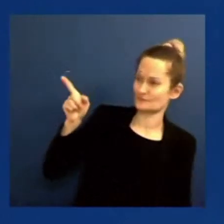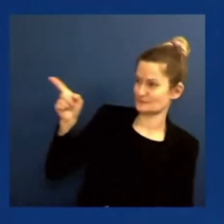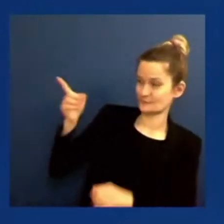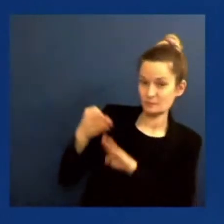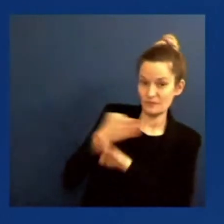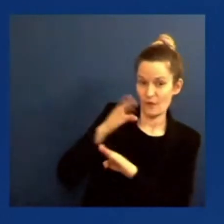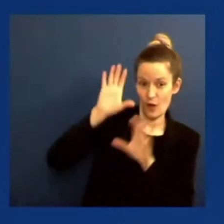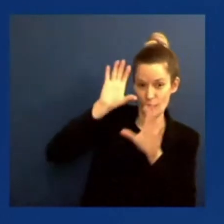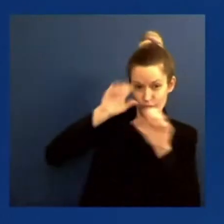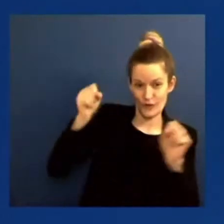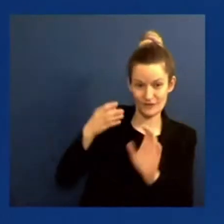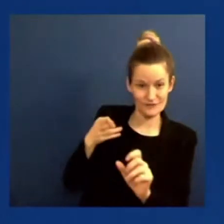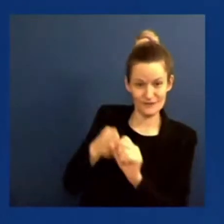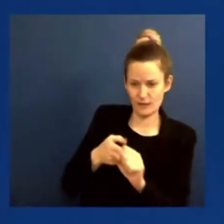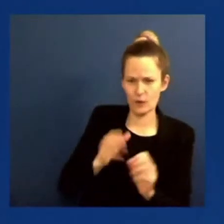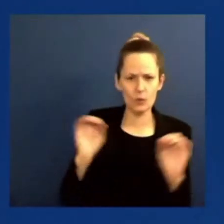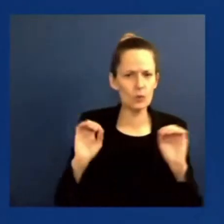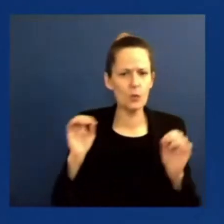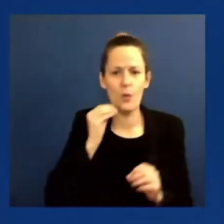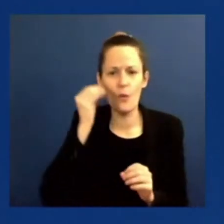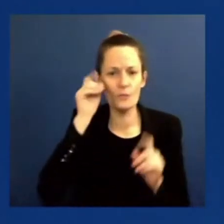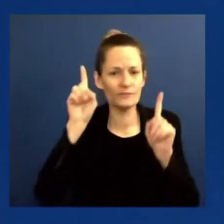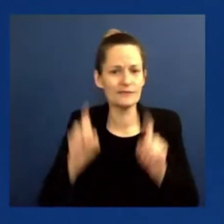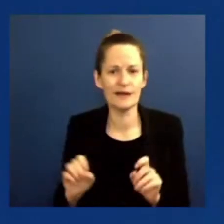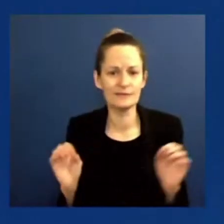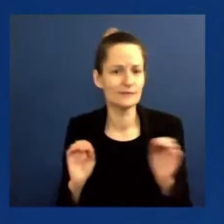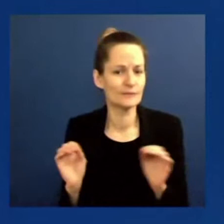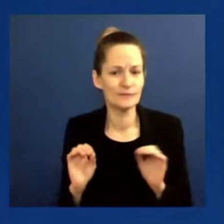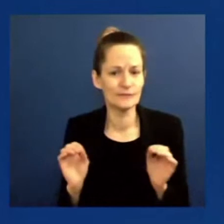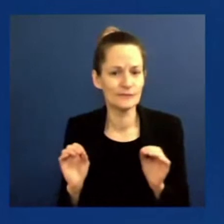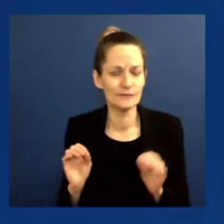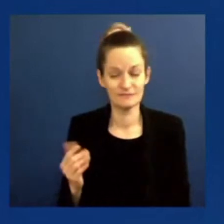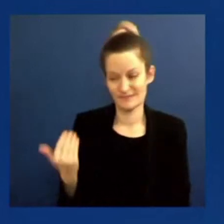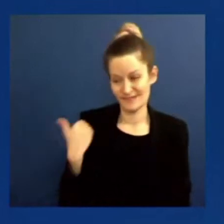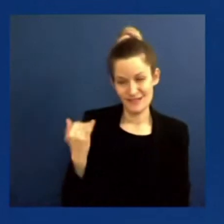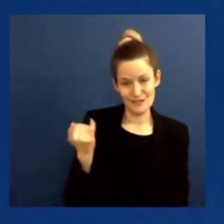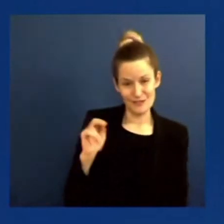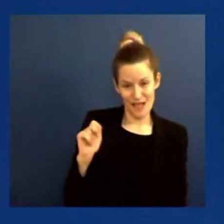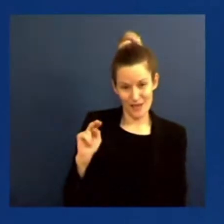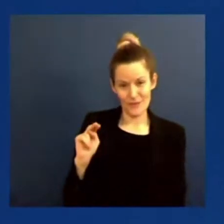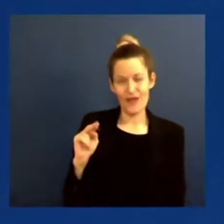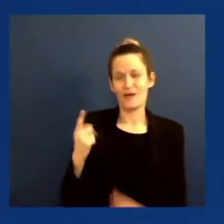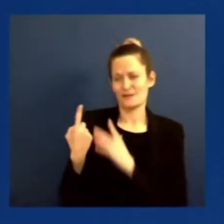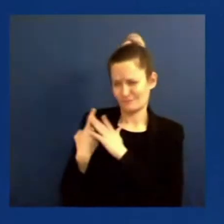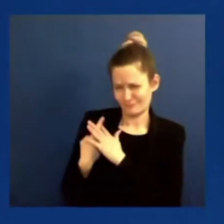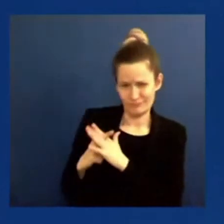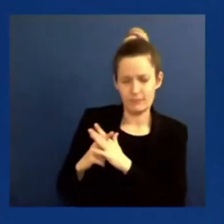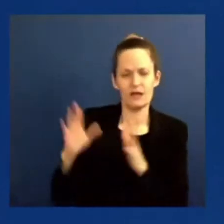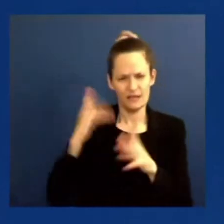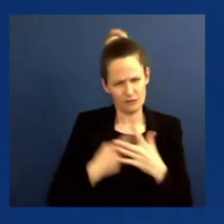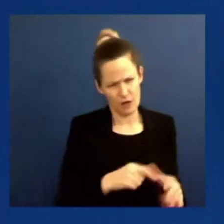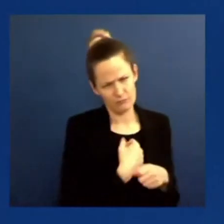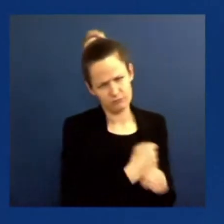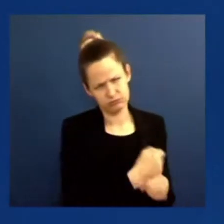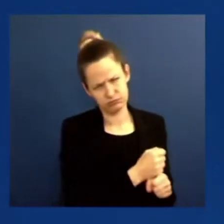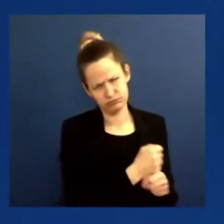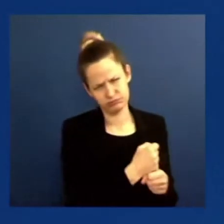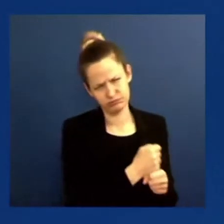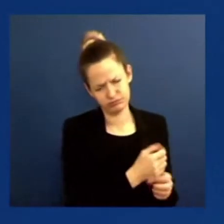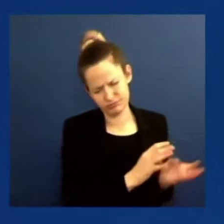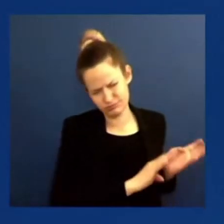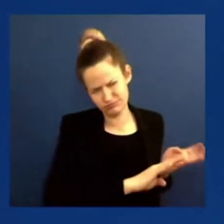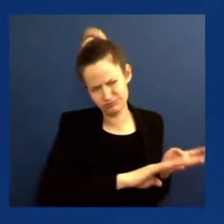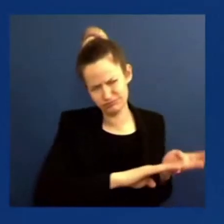million tests available in January alone. And now private health insurance covers the cost of at-home tests.